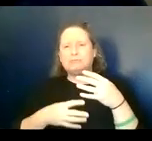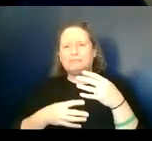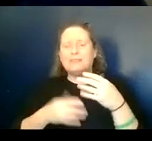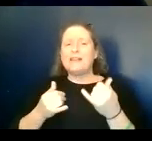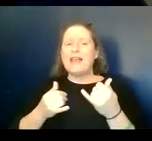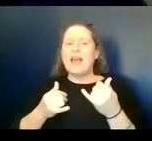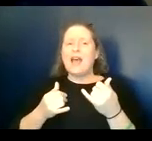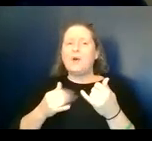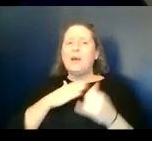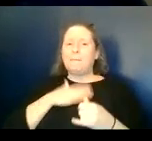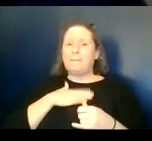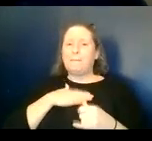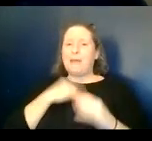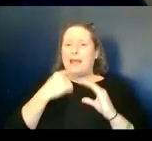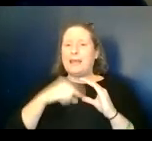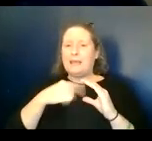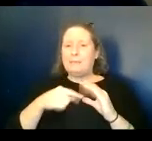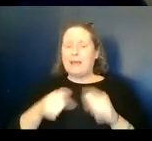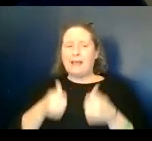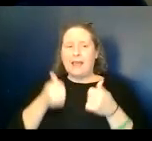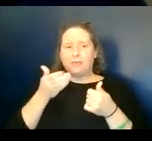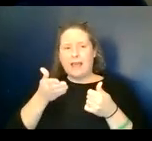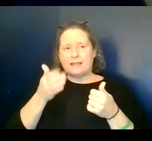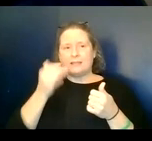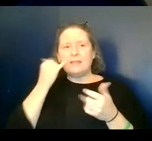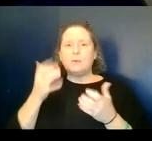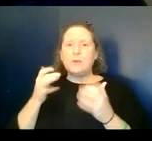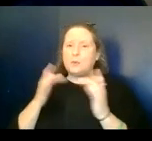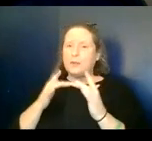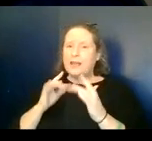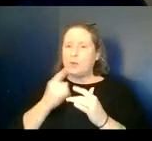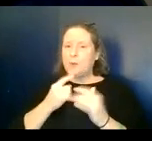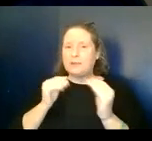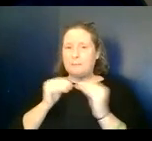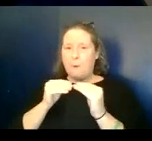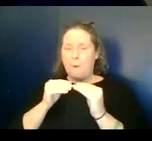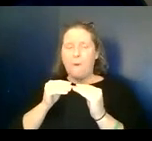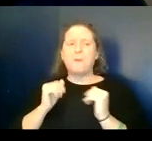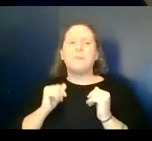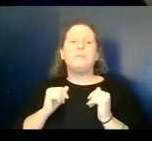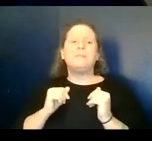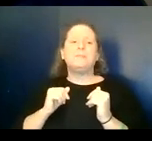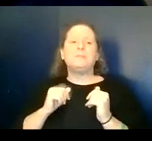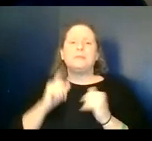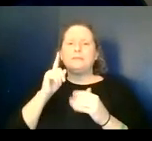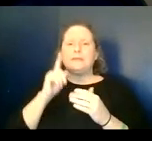my email if you wish to connect with us further. And I'm going to check the